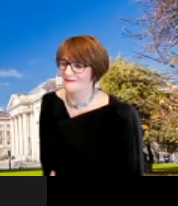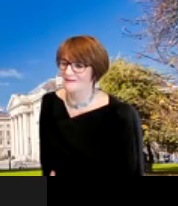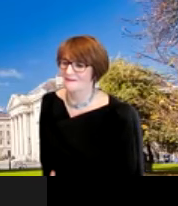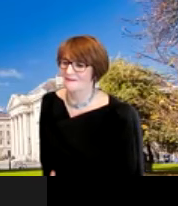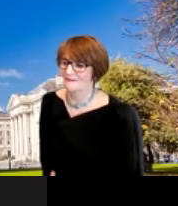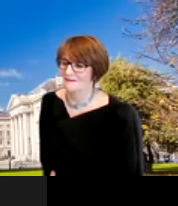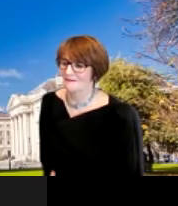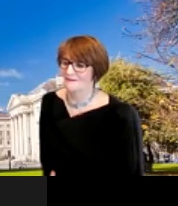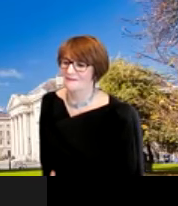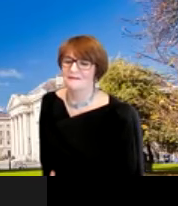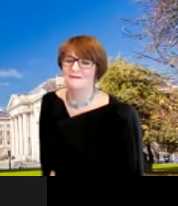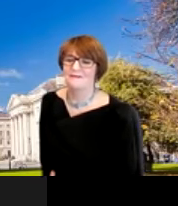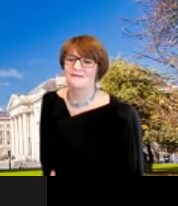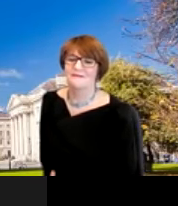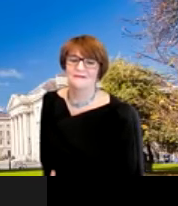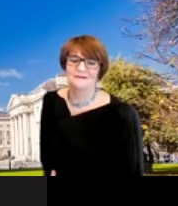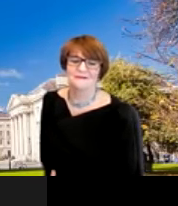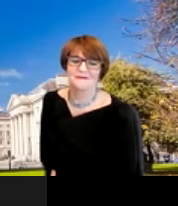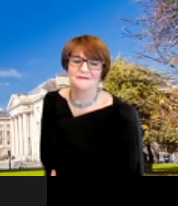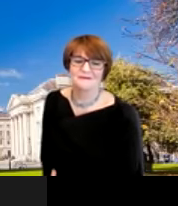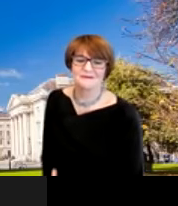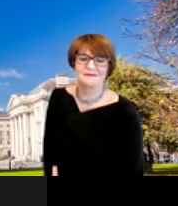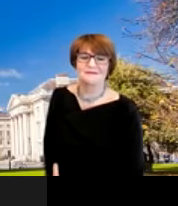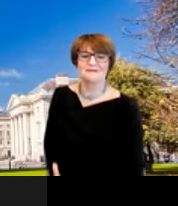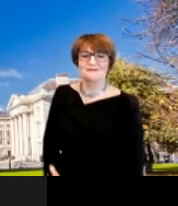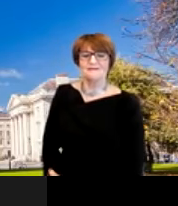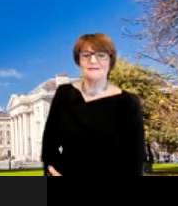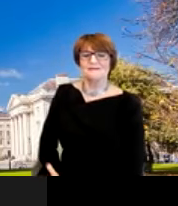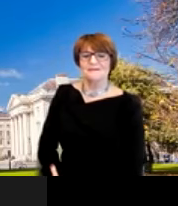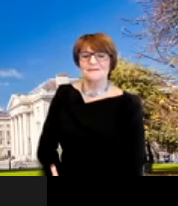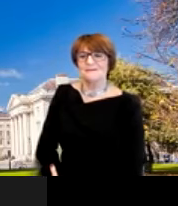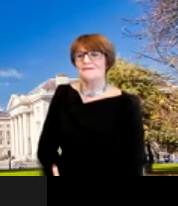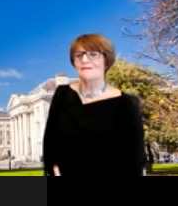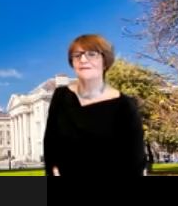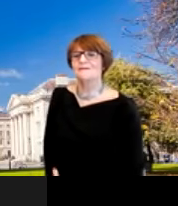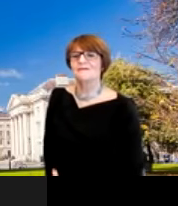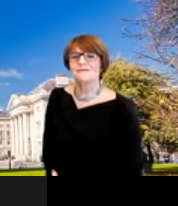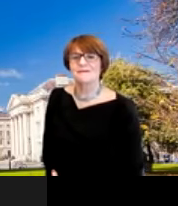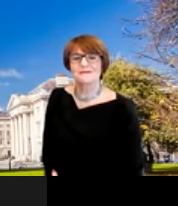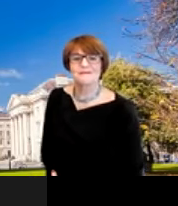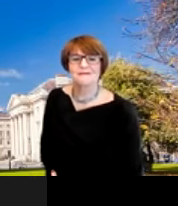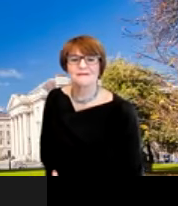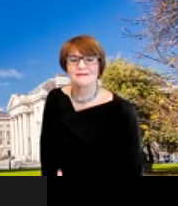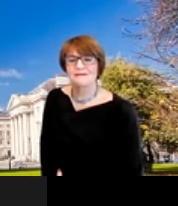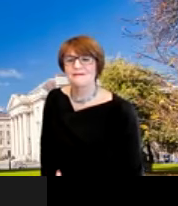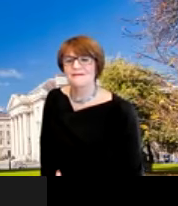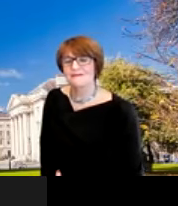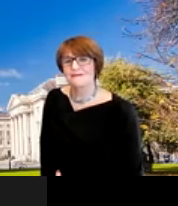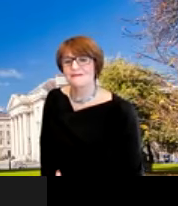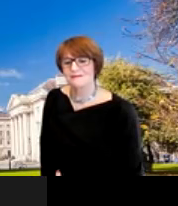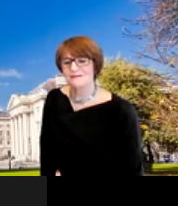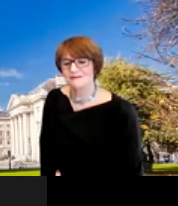intellectual disabilities? That's great. Thank you very much, Philip. And maybe, Chris, I could bring you in on this as well in terms